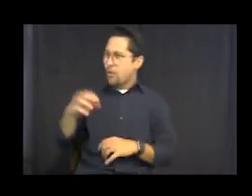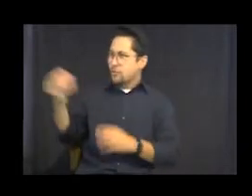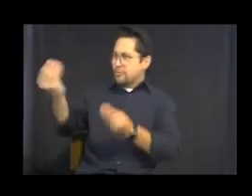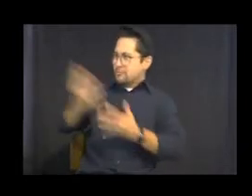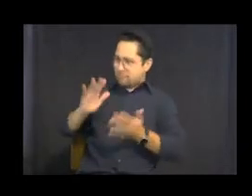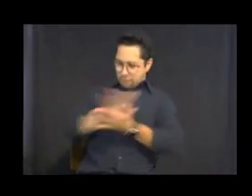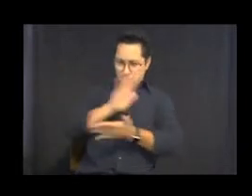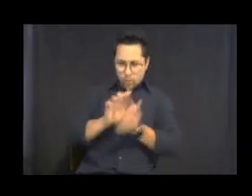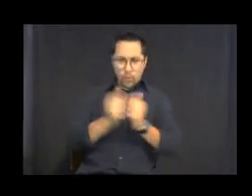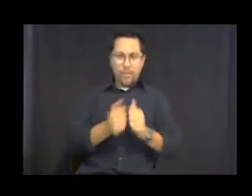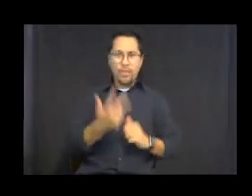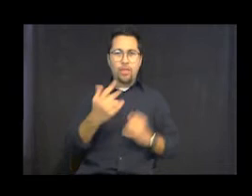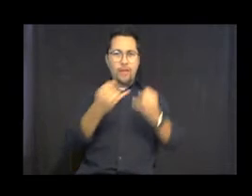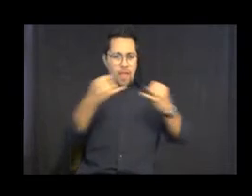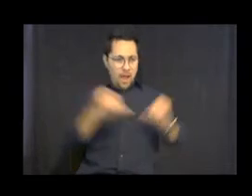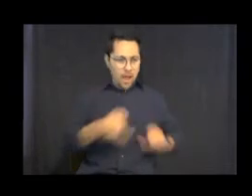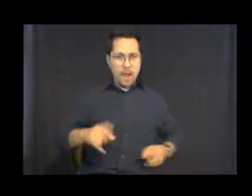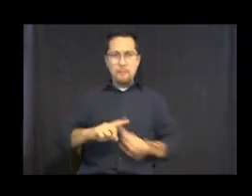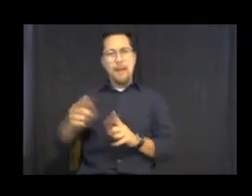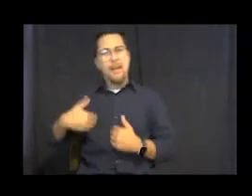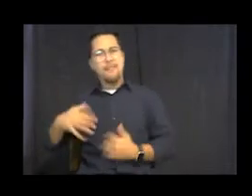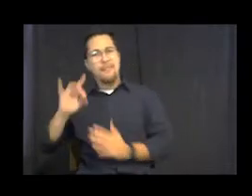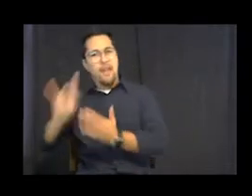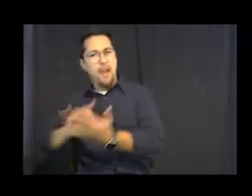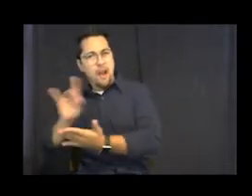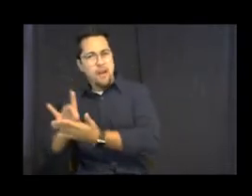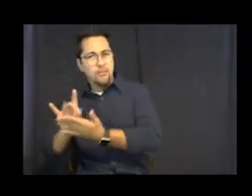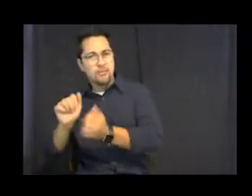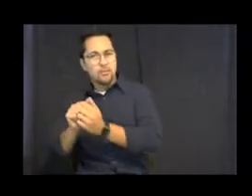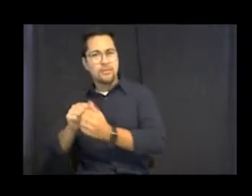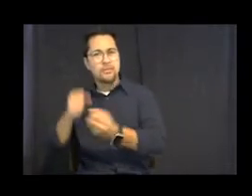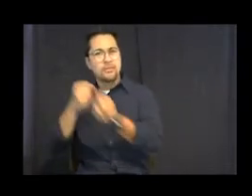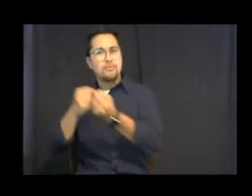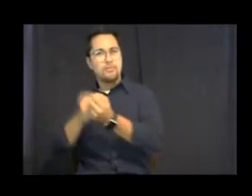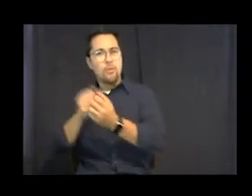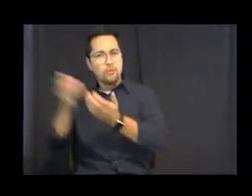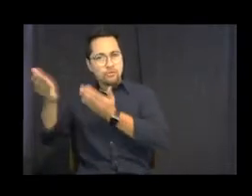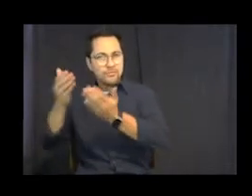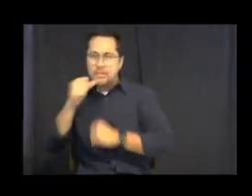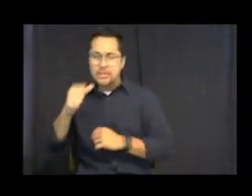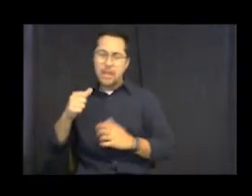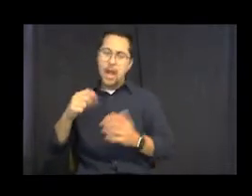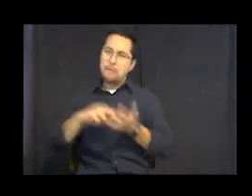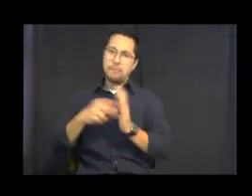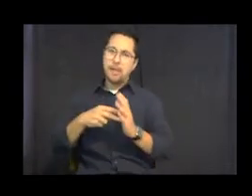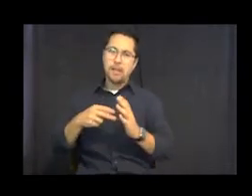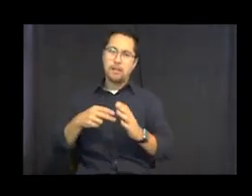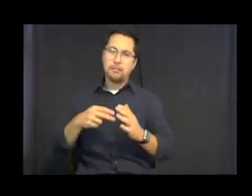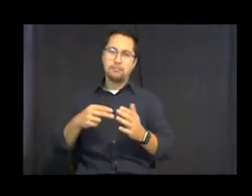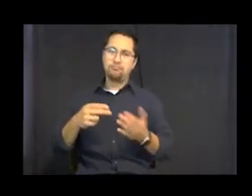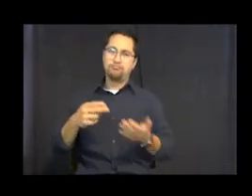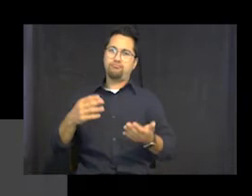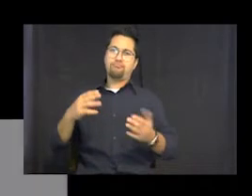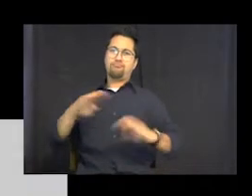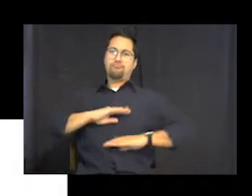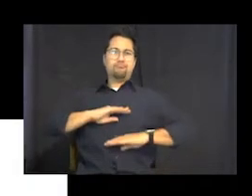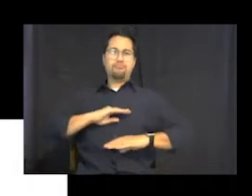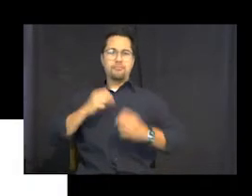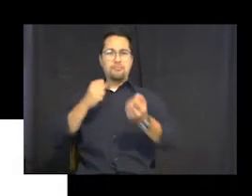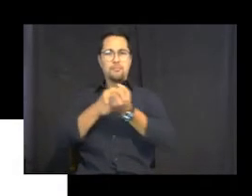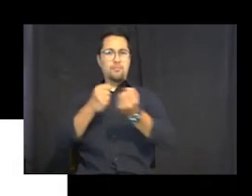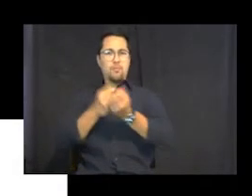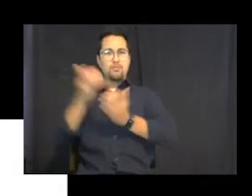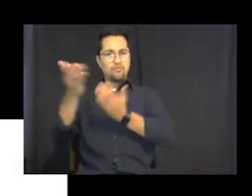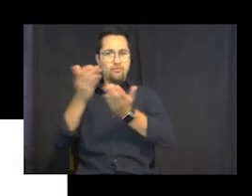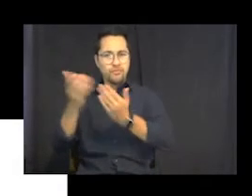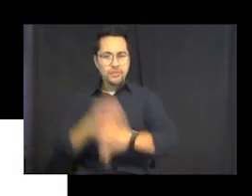but then they have 8 hours of personal support services. That doesn't equate to sufficient services to me.